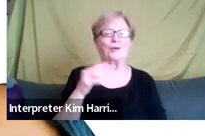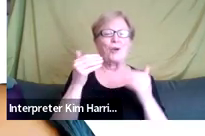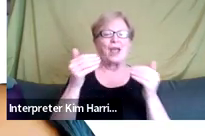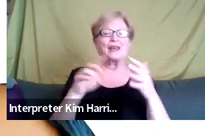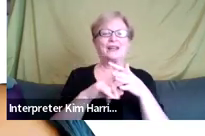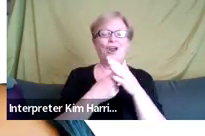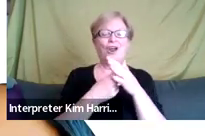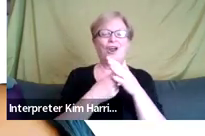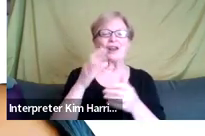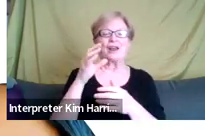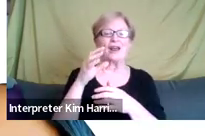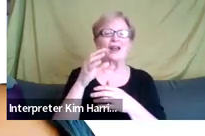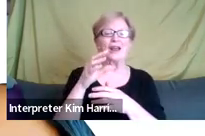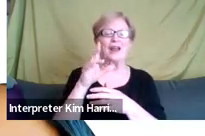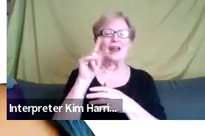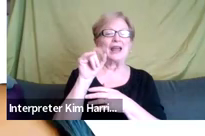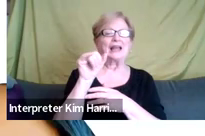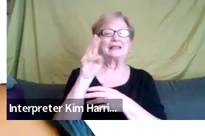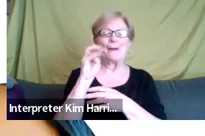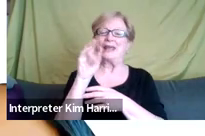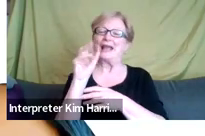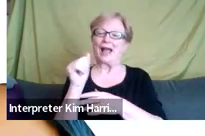Yes, so again, Tamika